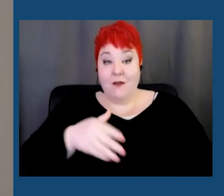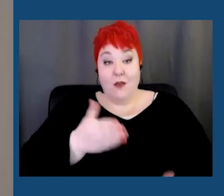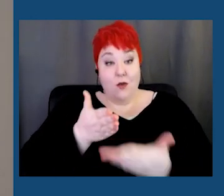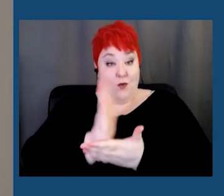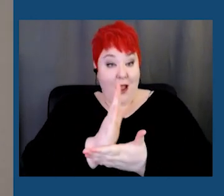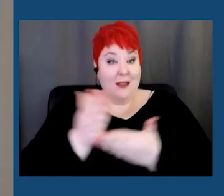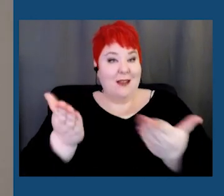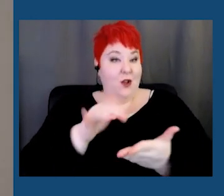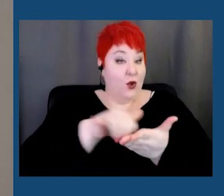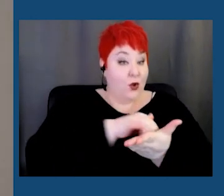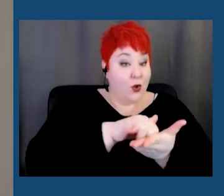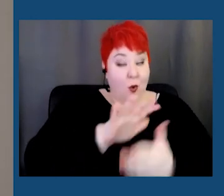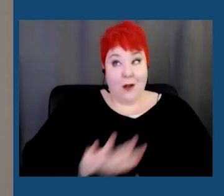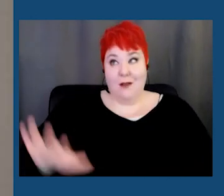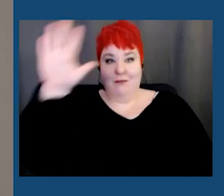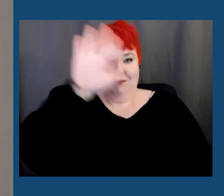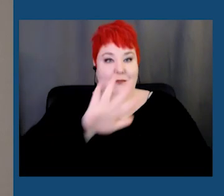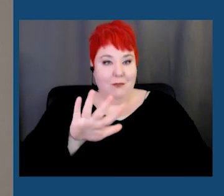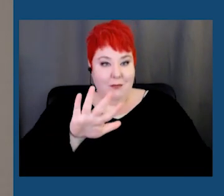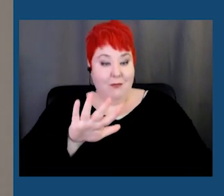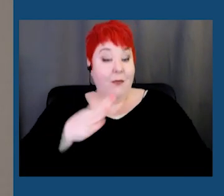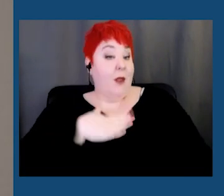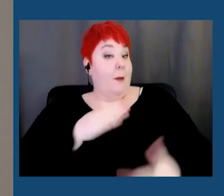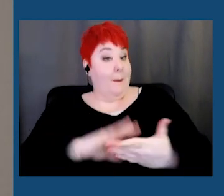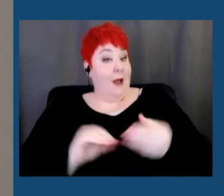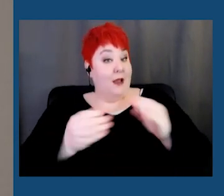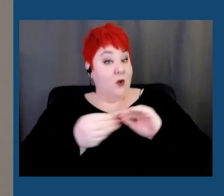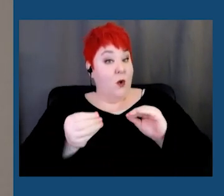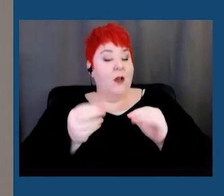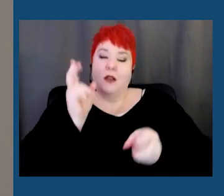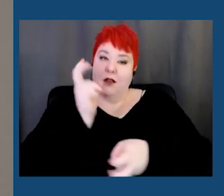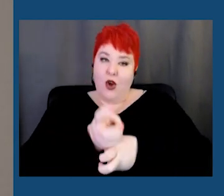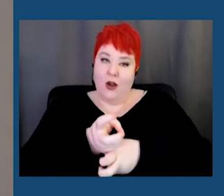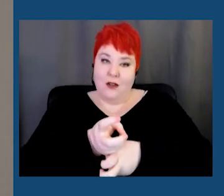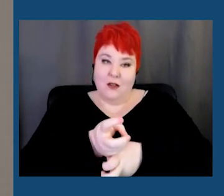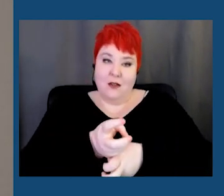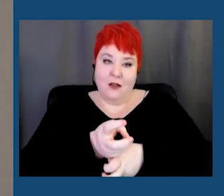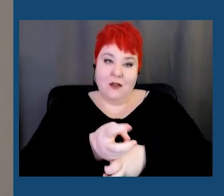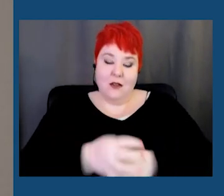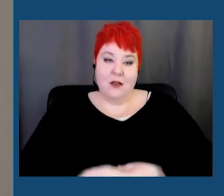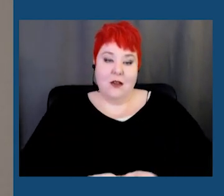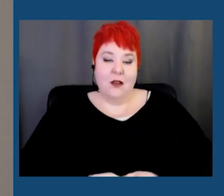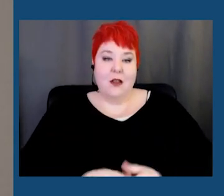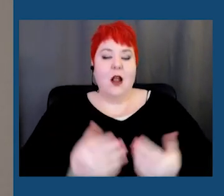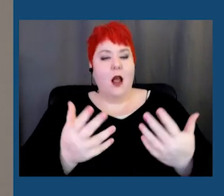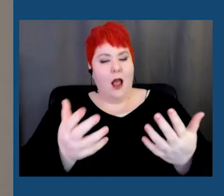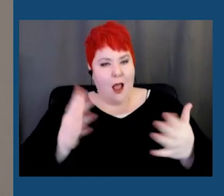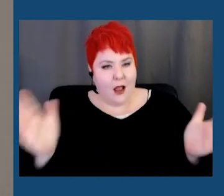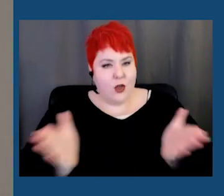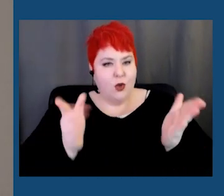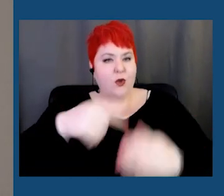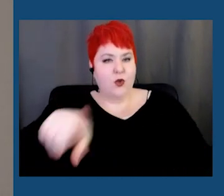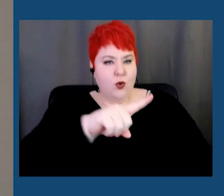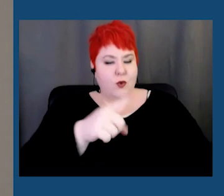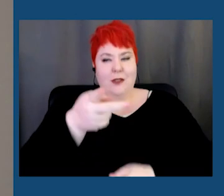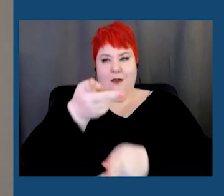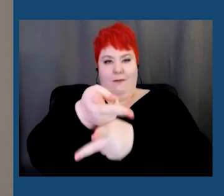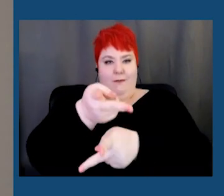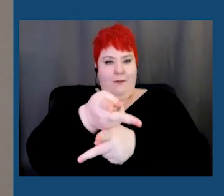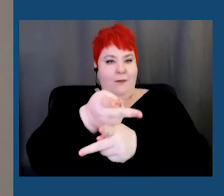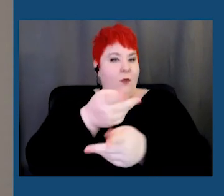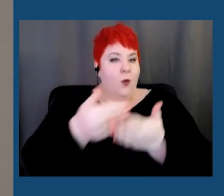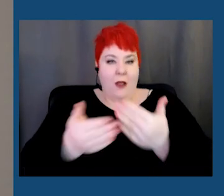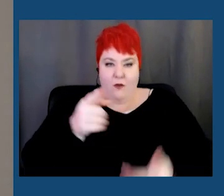The story I need to tell today is difficult, and I encourage you to take care of yourself in any way as you need